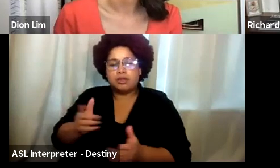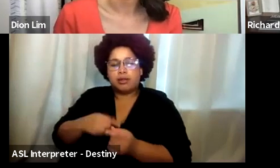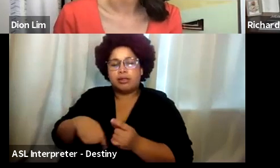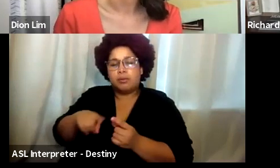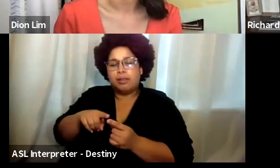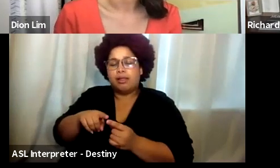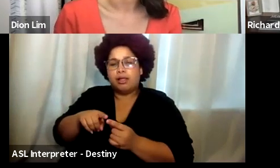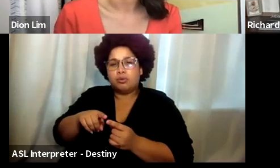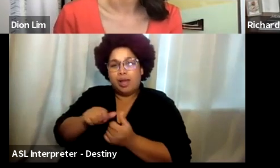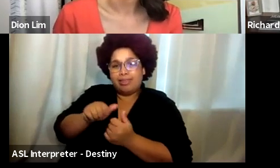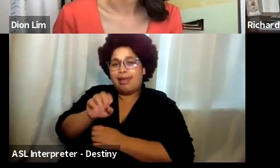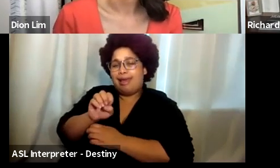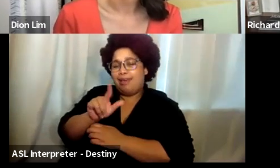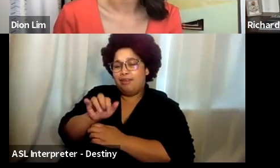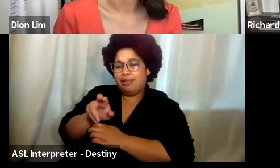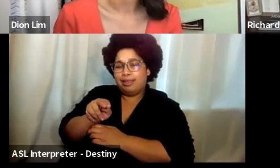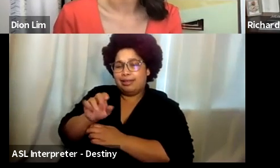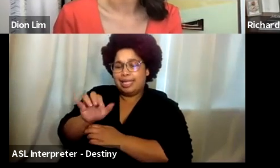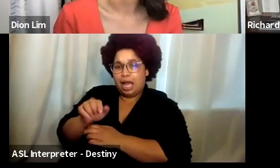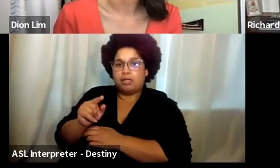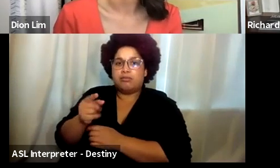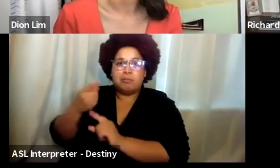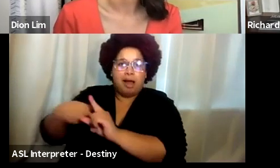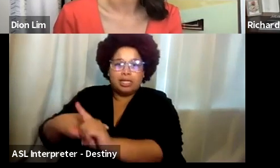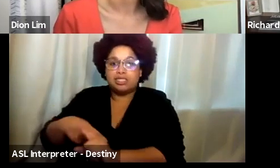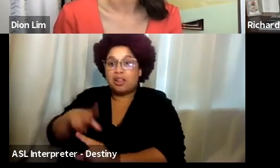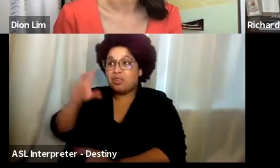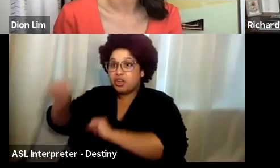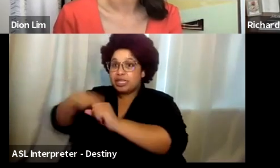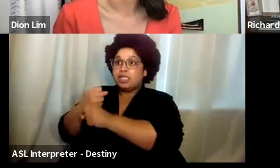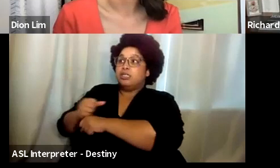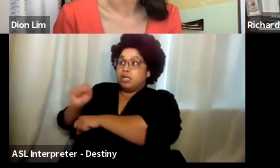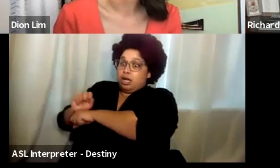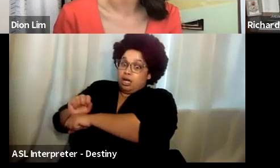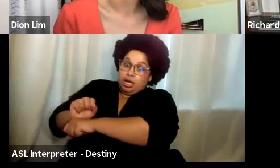months. So it all just kind of overnight success, 30 years in the making, guys.